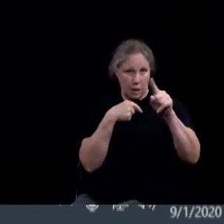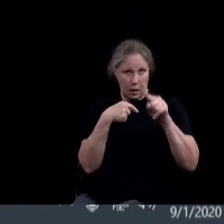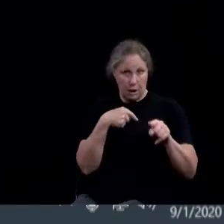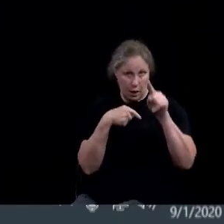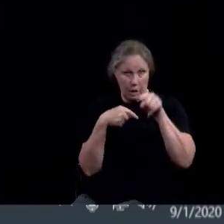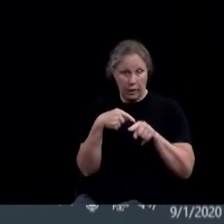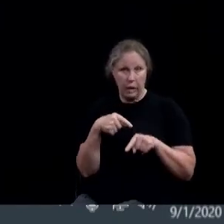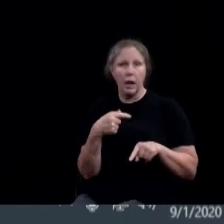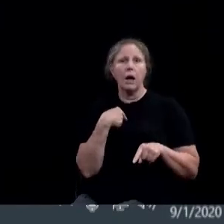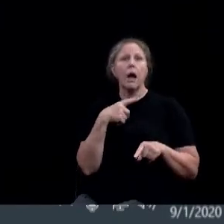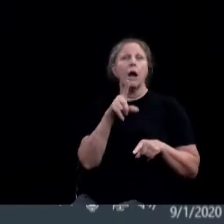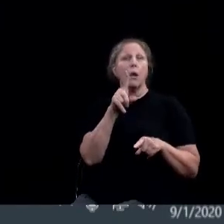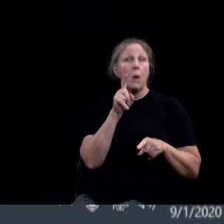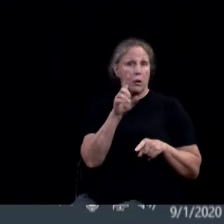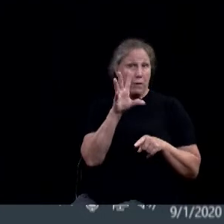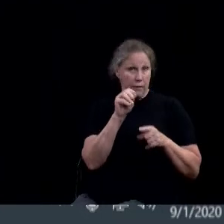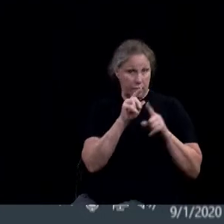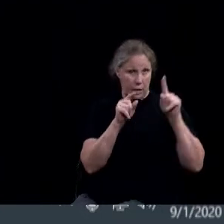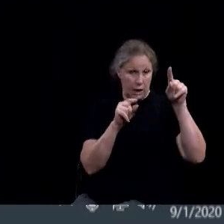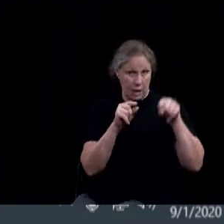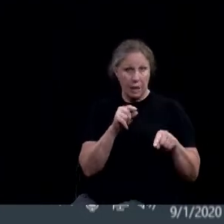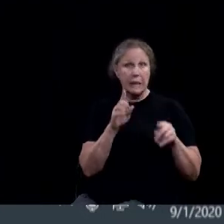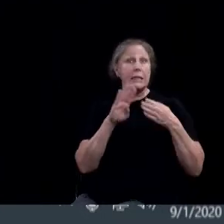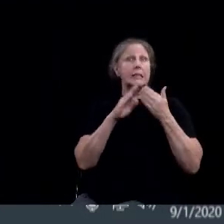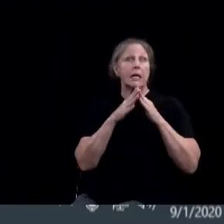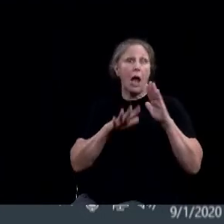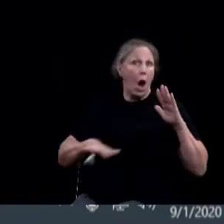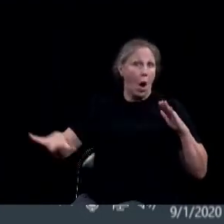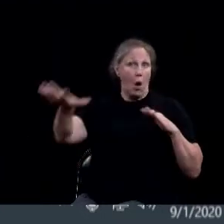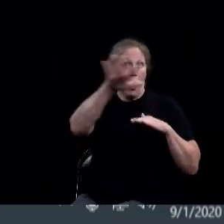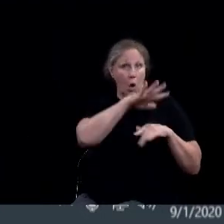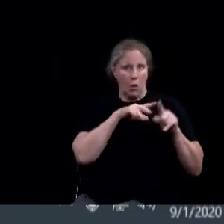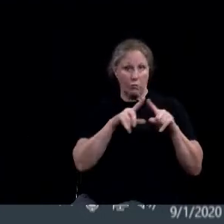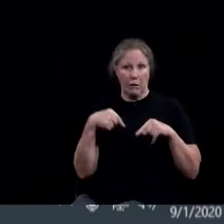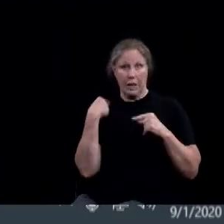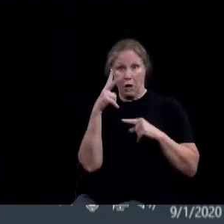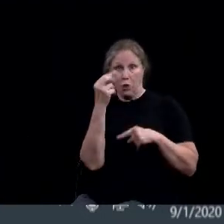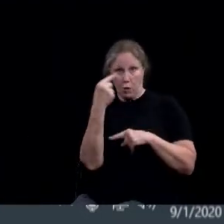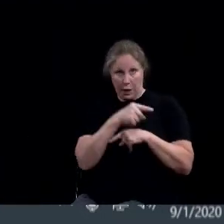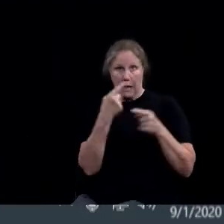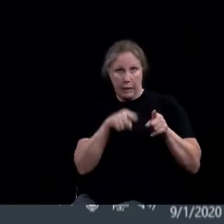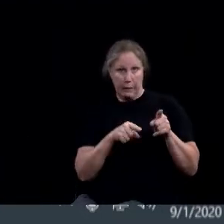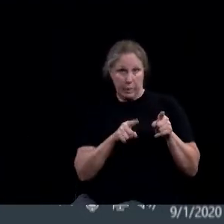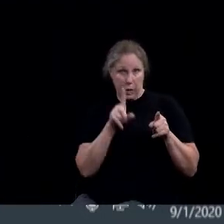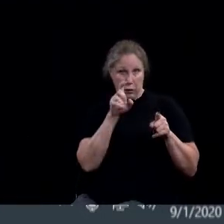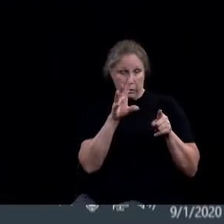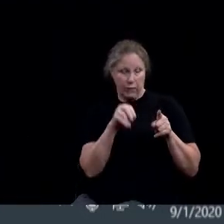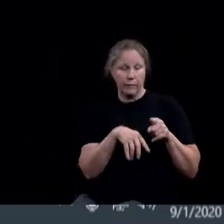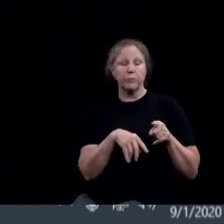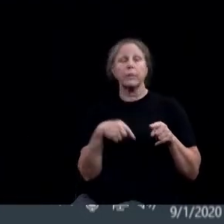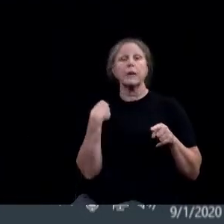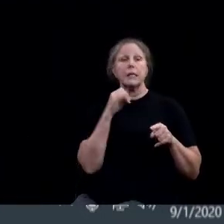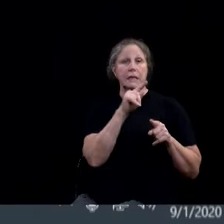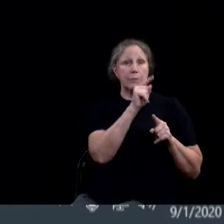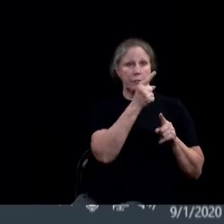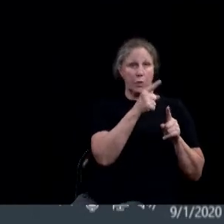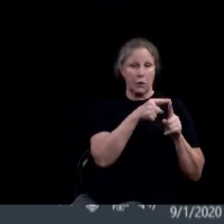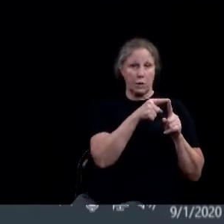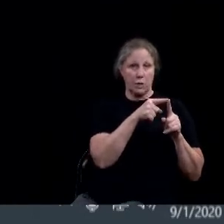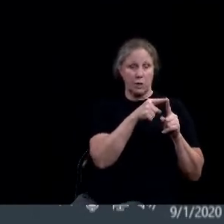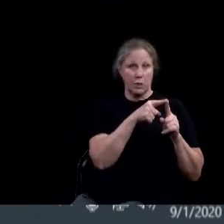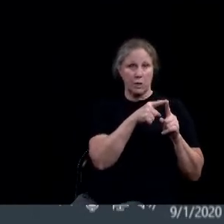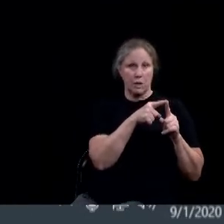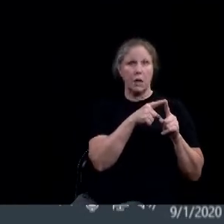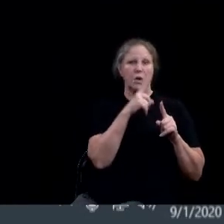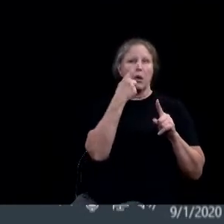citywide within the last 30 days. So the last 30, we're September 1st, so the last 30 days is essentially the month of August. You can